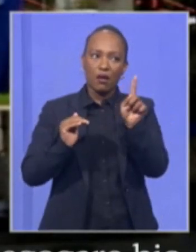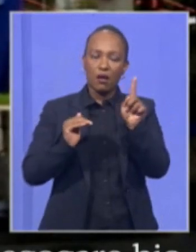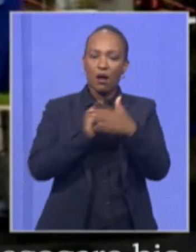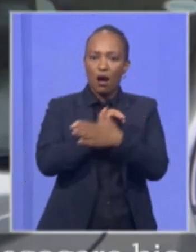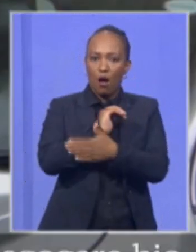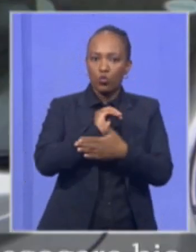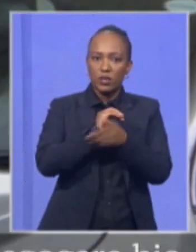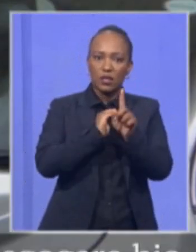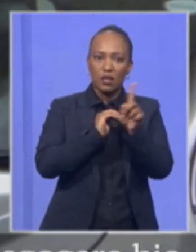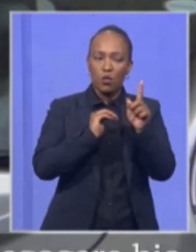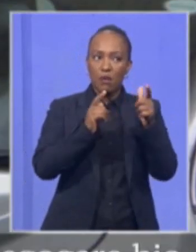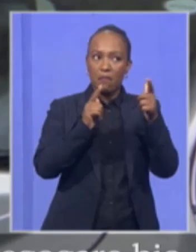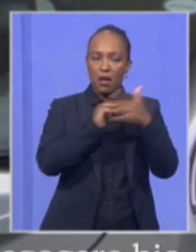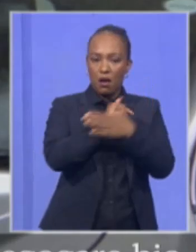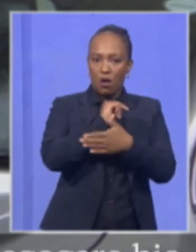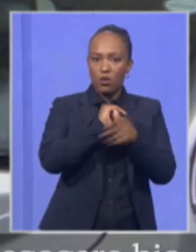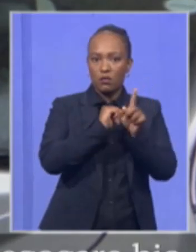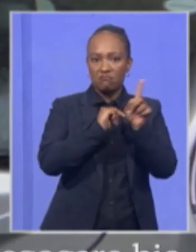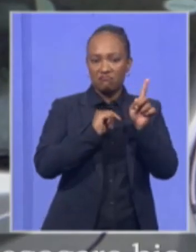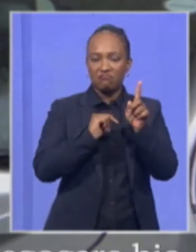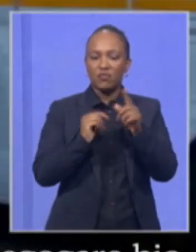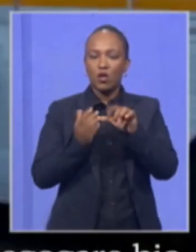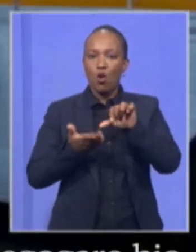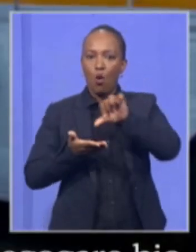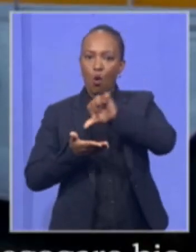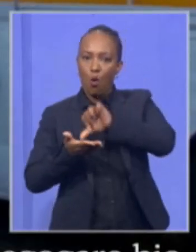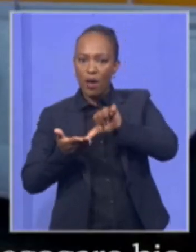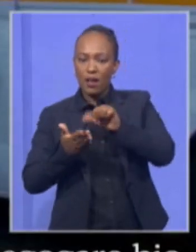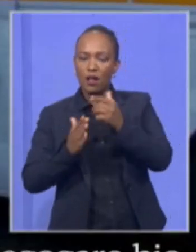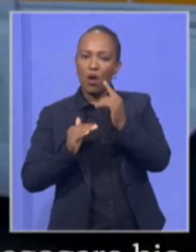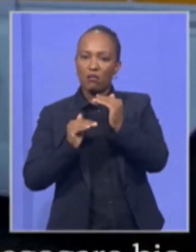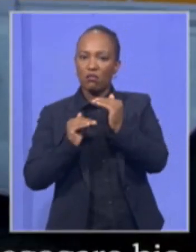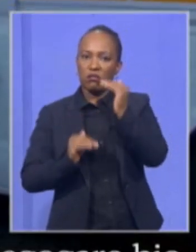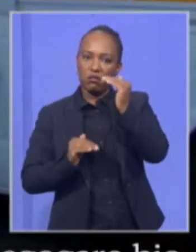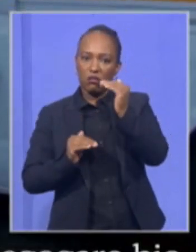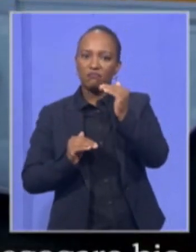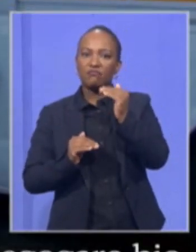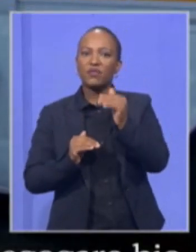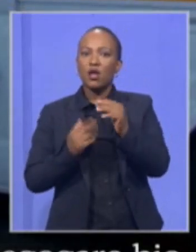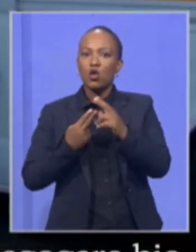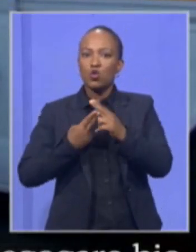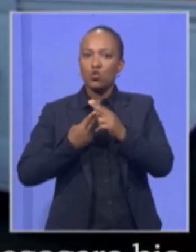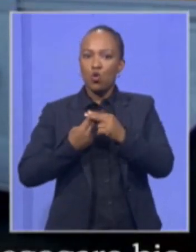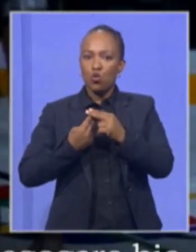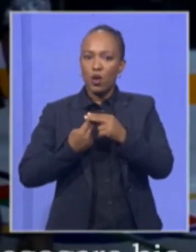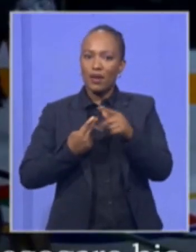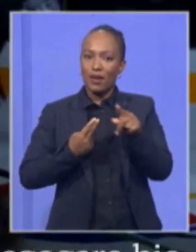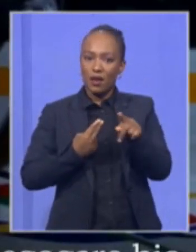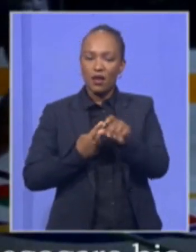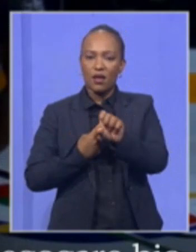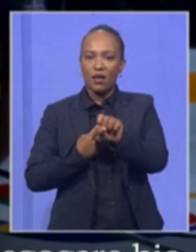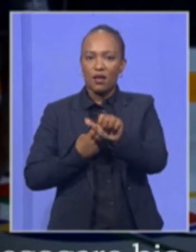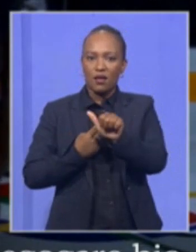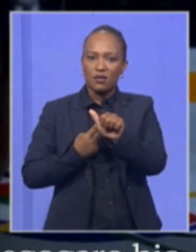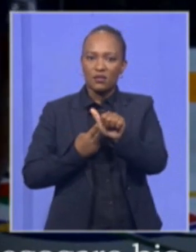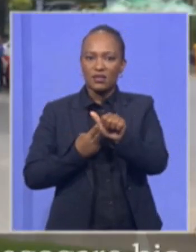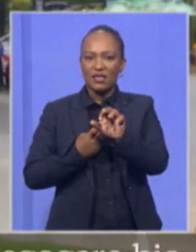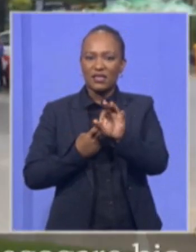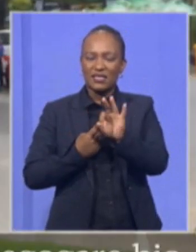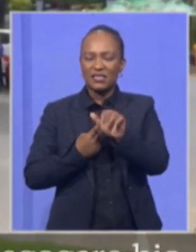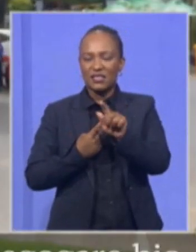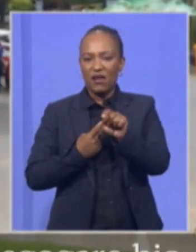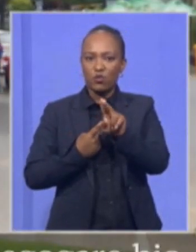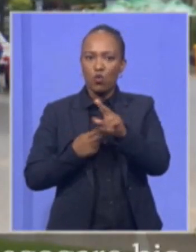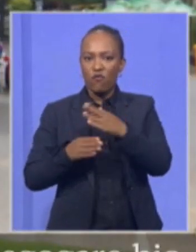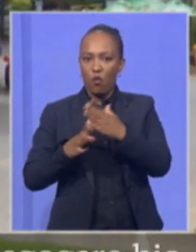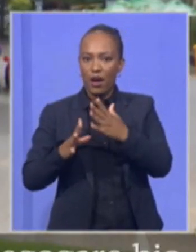tše dingwe tše kgolo le theko ya oli yeo e le go godimo. Go le bjalo union ya bašomi SAFTU e re theko ye ya makhura e